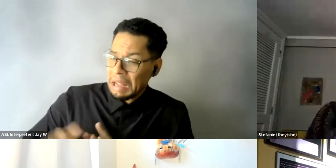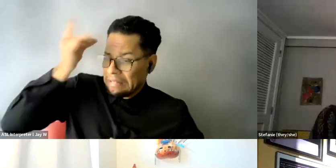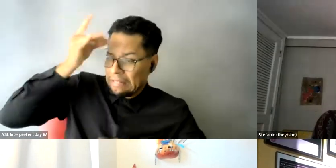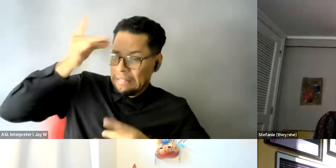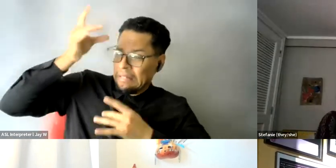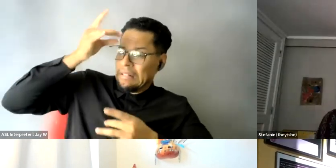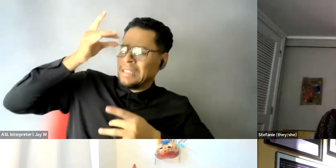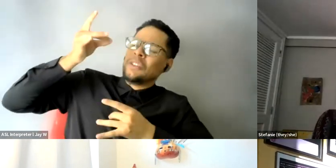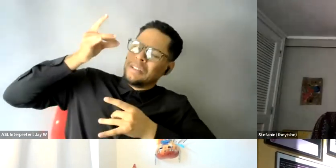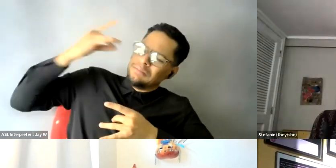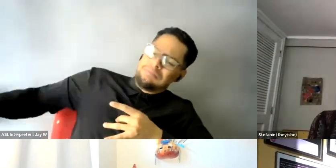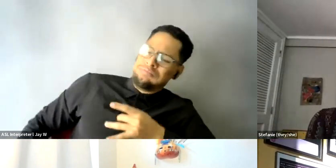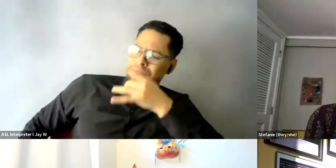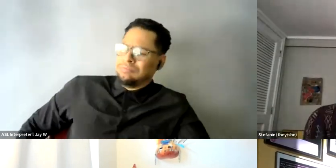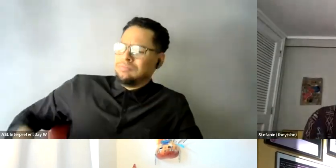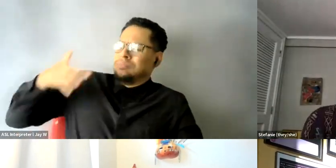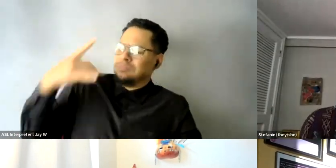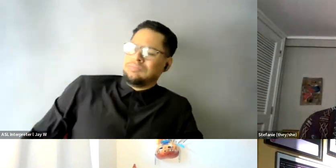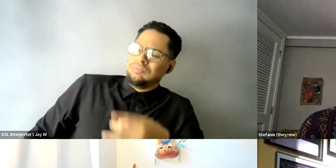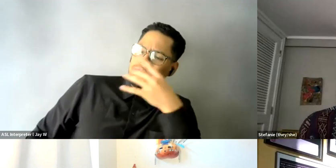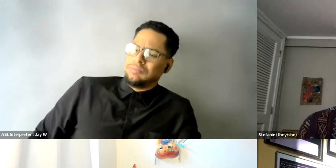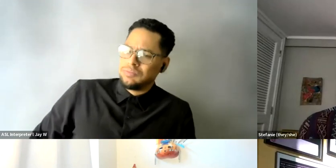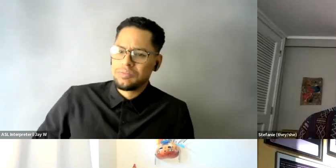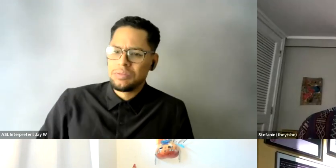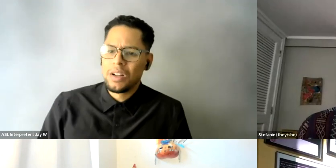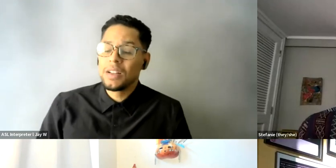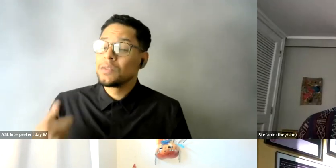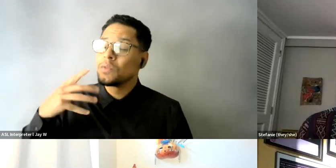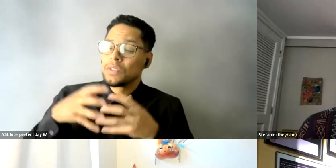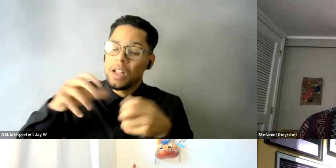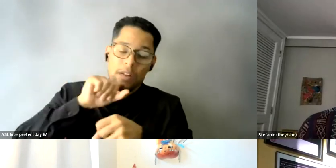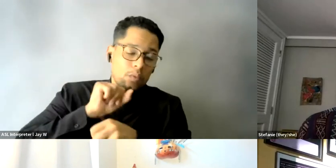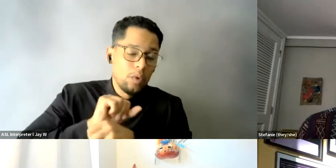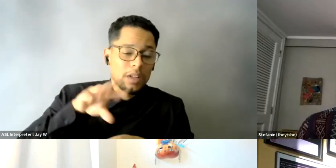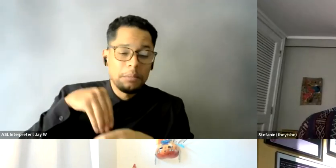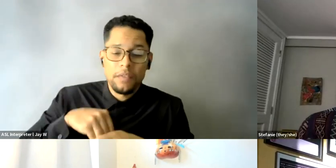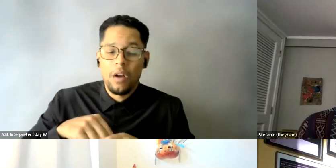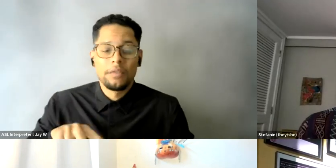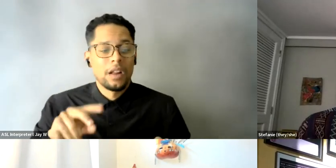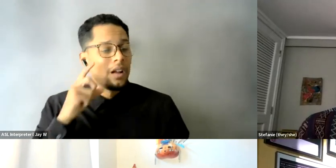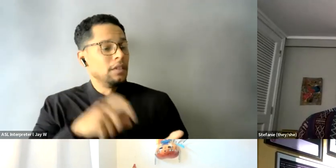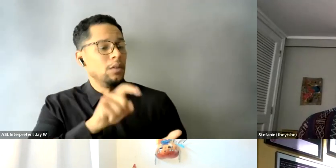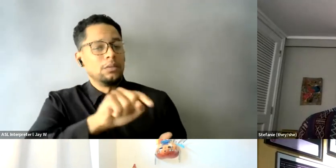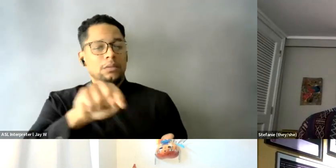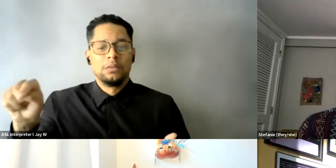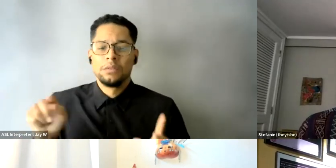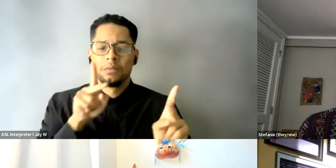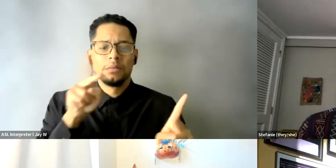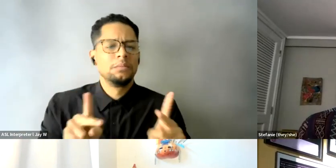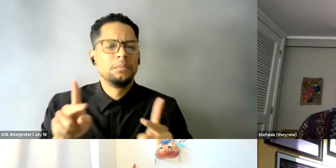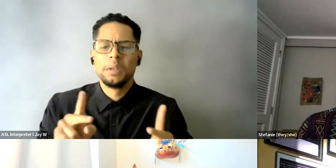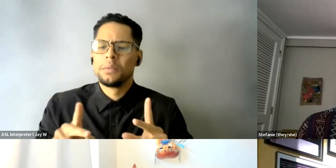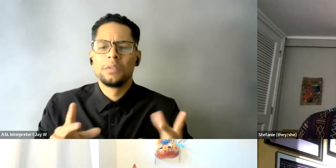in a lot of people just like tearing each other apart in movements, you know, and really